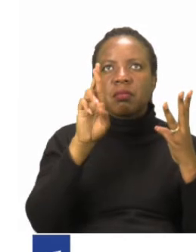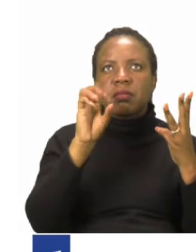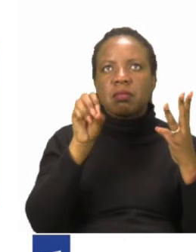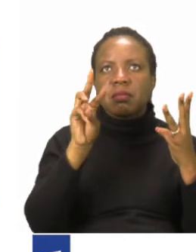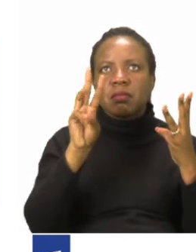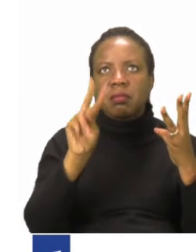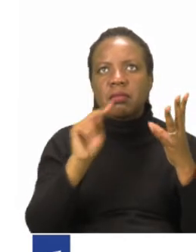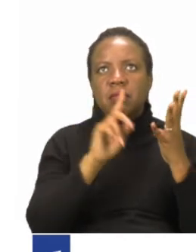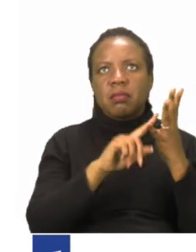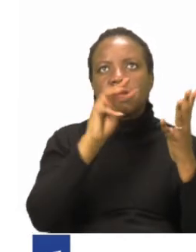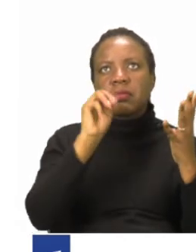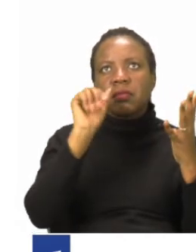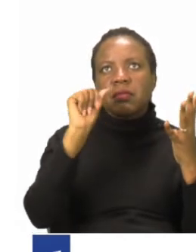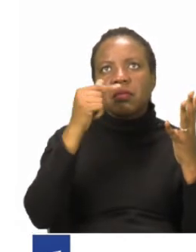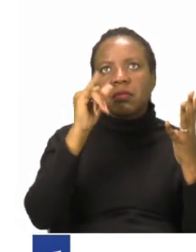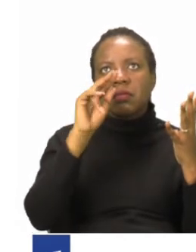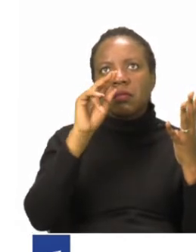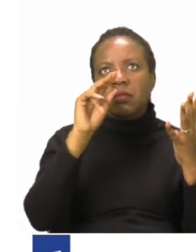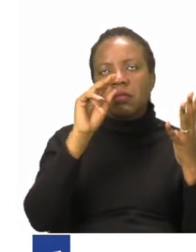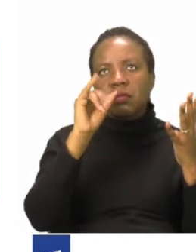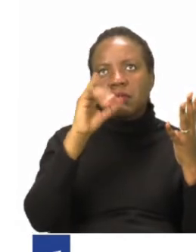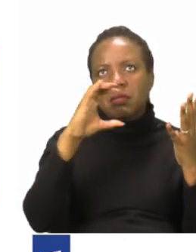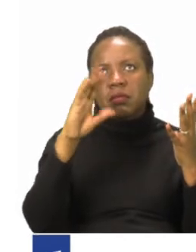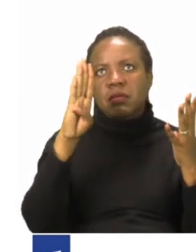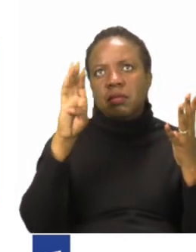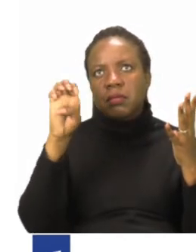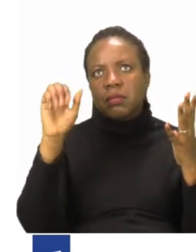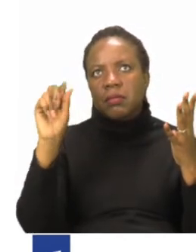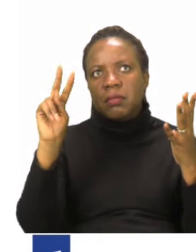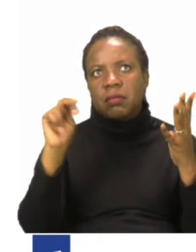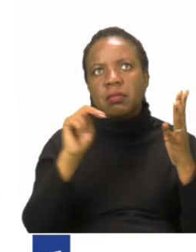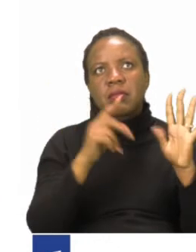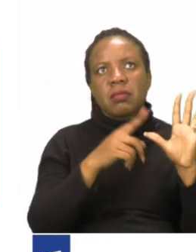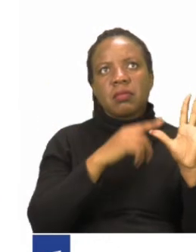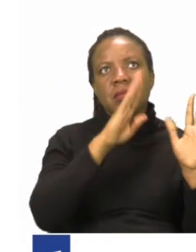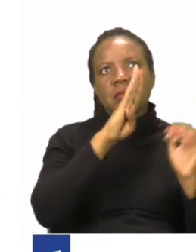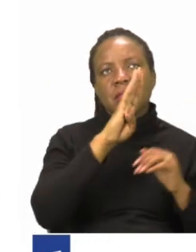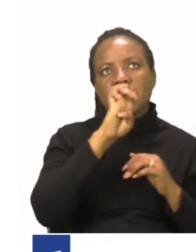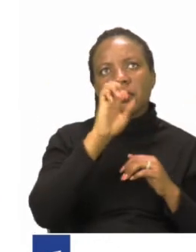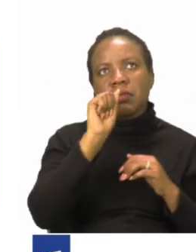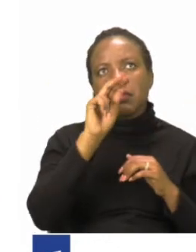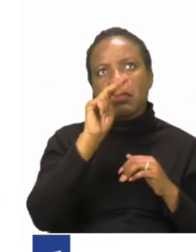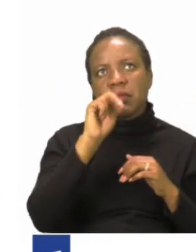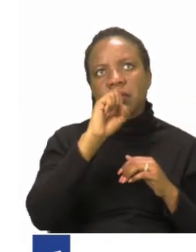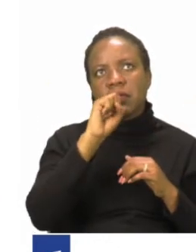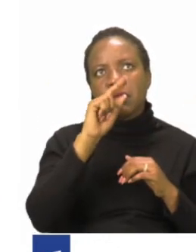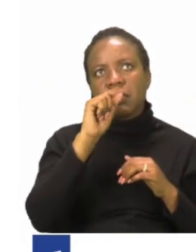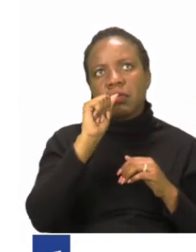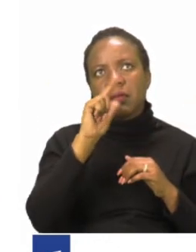beans, beanstalk, cow, cell, giant, golden,